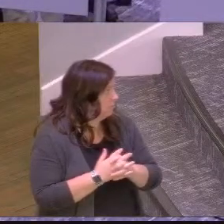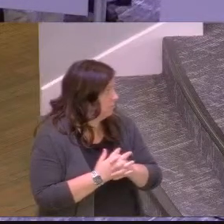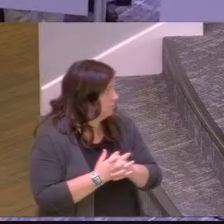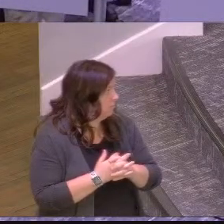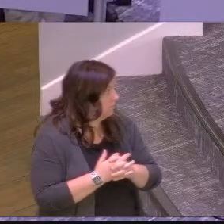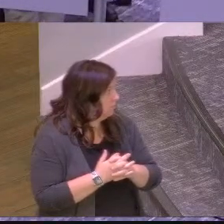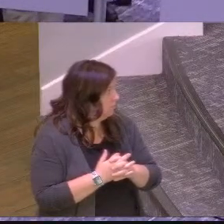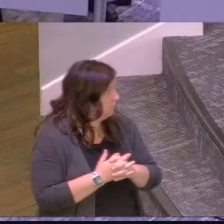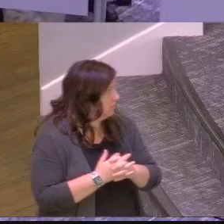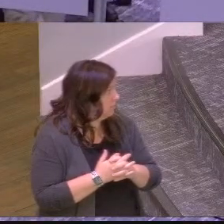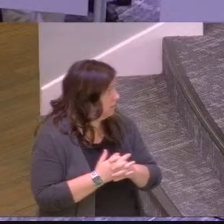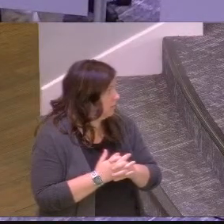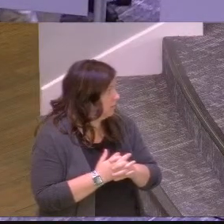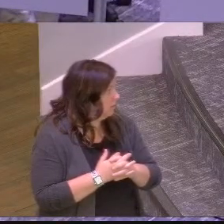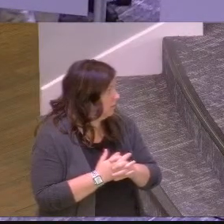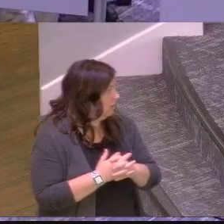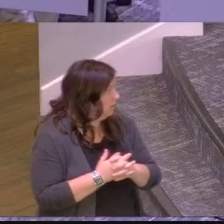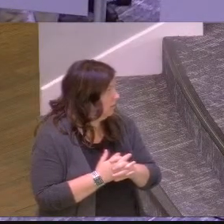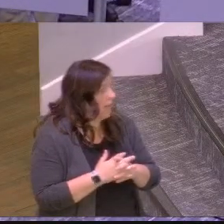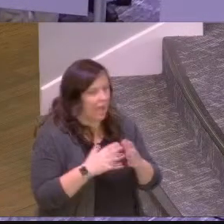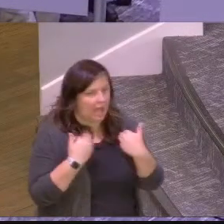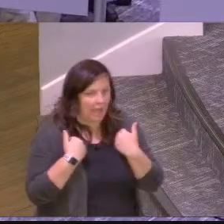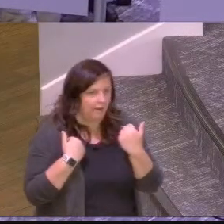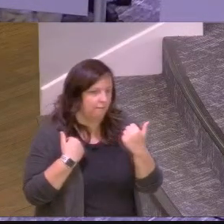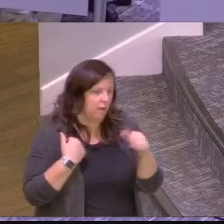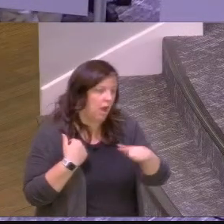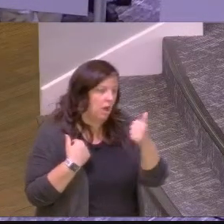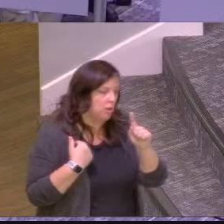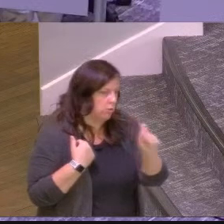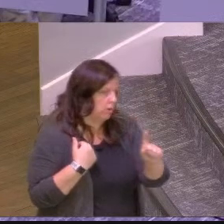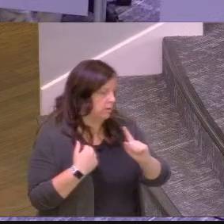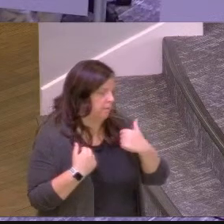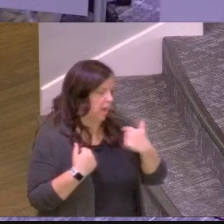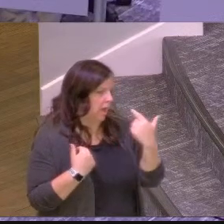I've got another question, but I don't want to.